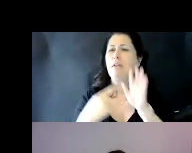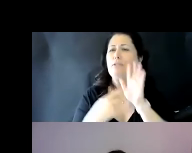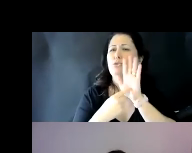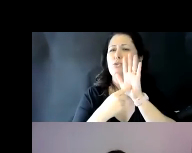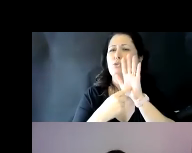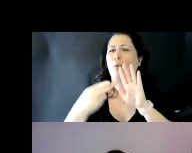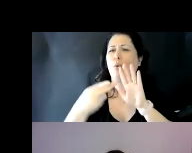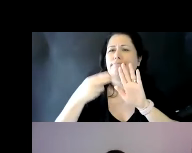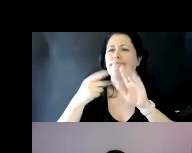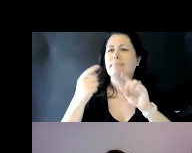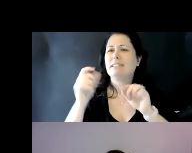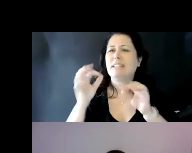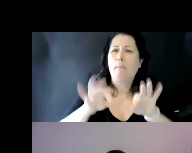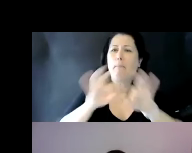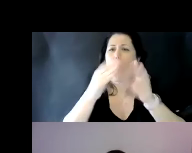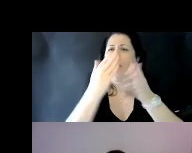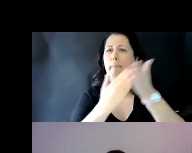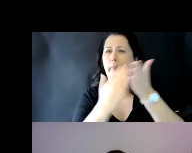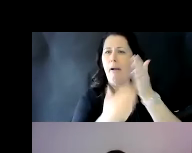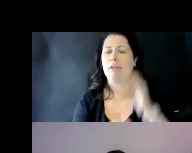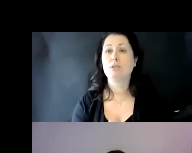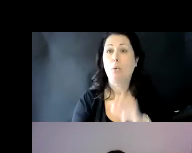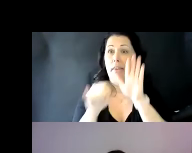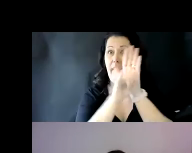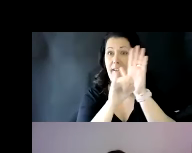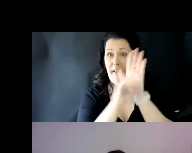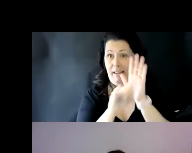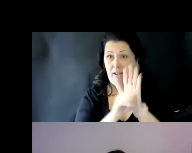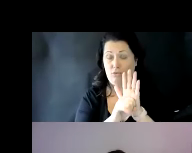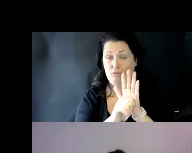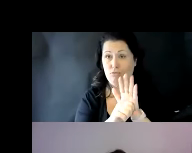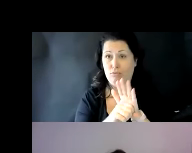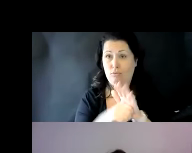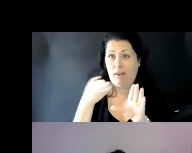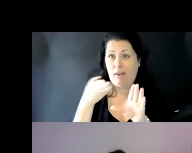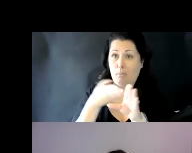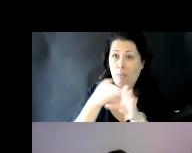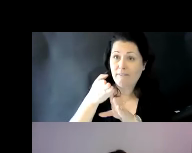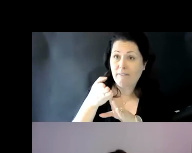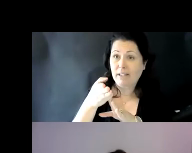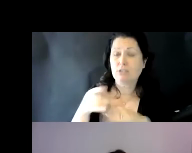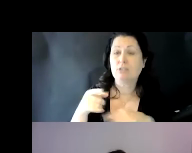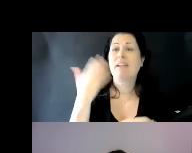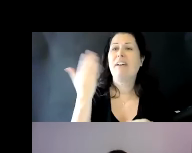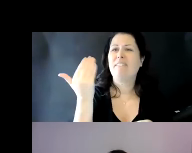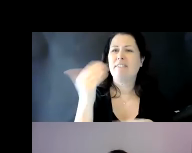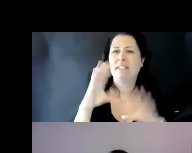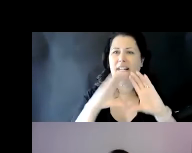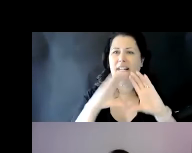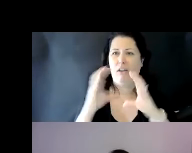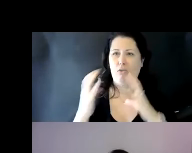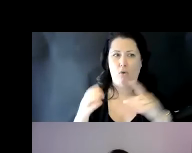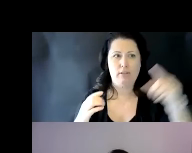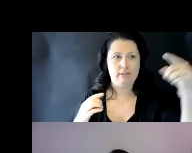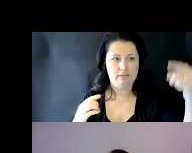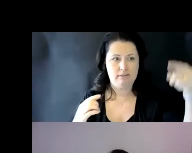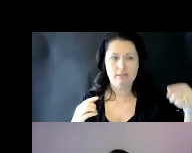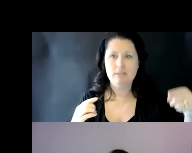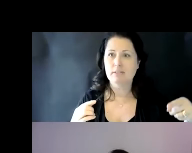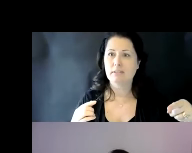things. So the indicators that professionals identified, there were 15 broad categories. So we've got